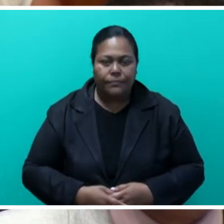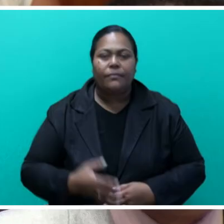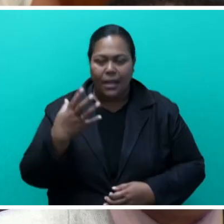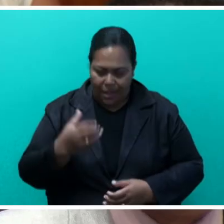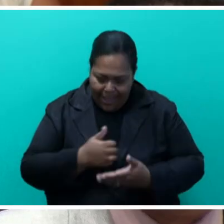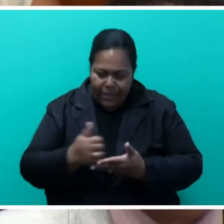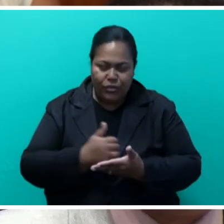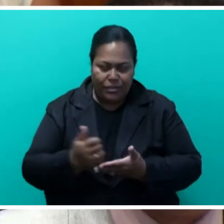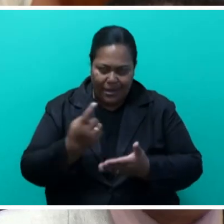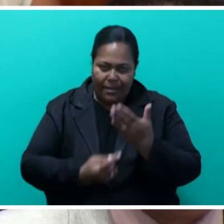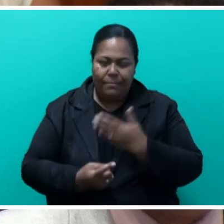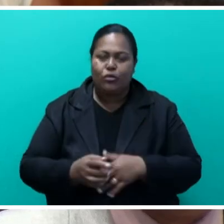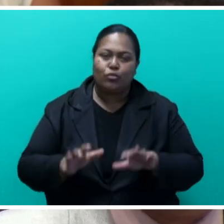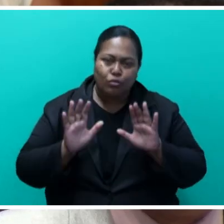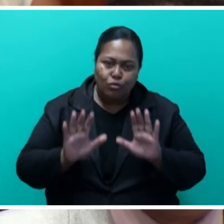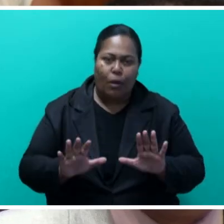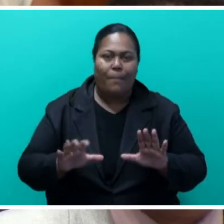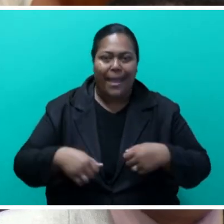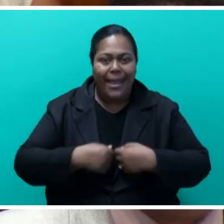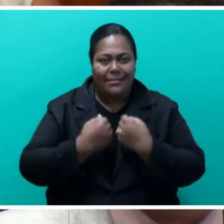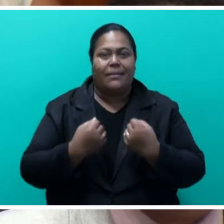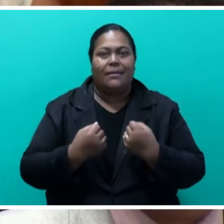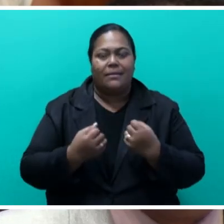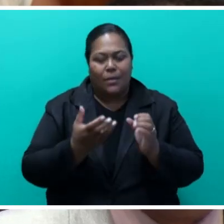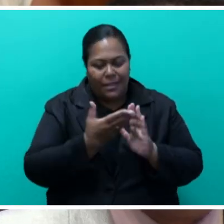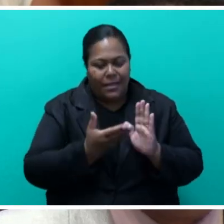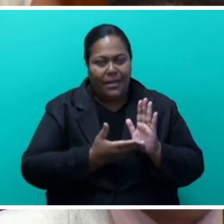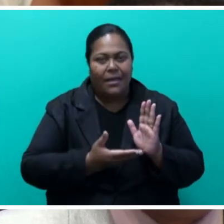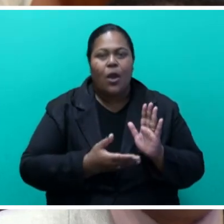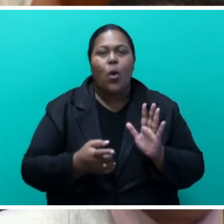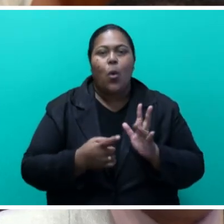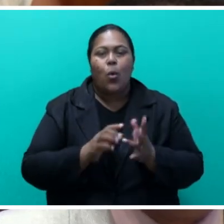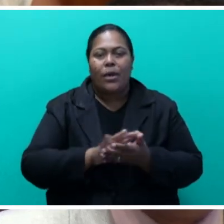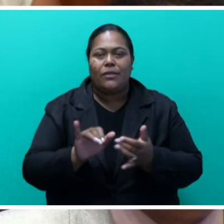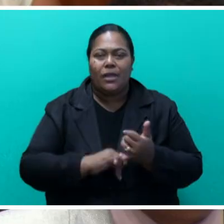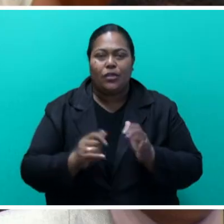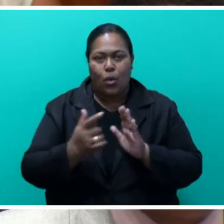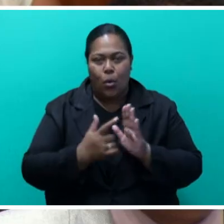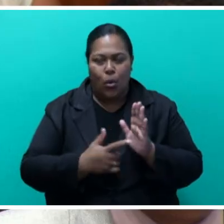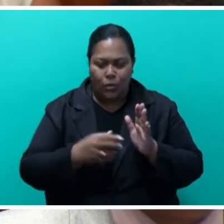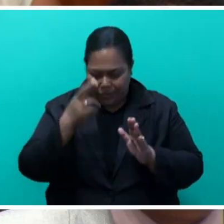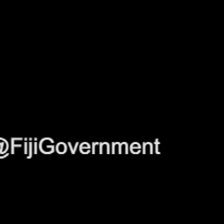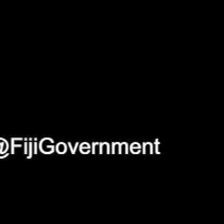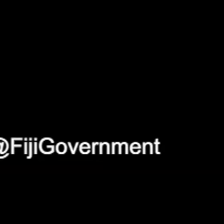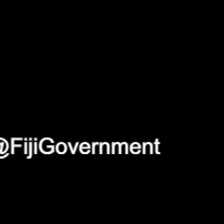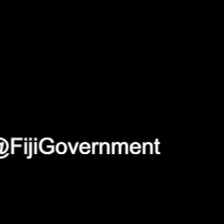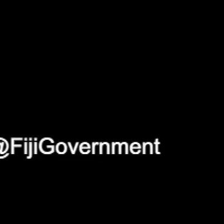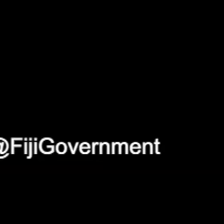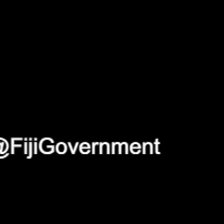prevent mishaps of this nature within the provisions of the OHS laws, sir. Thank you, Mr. Speaker.